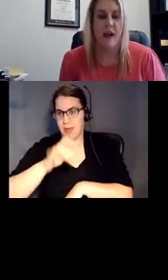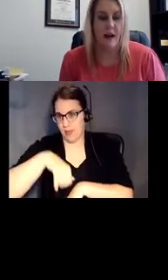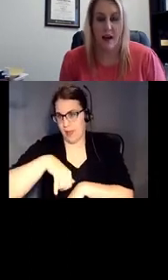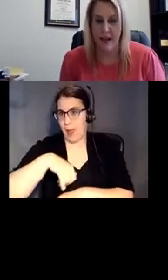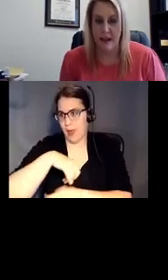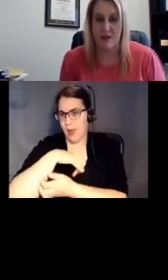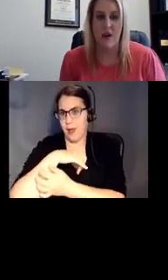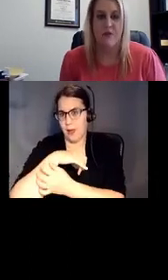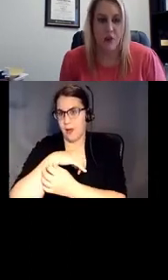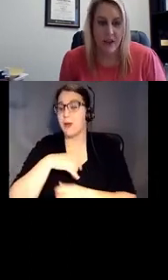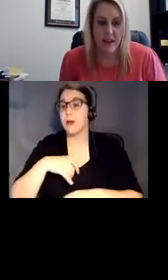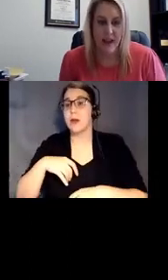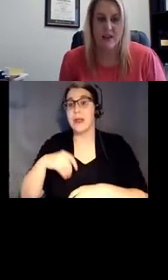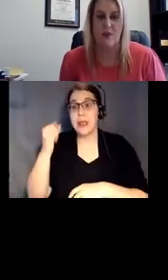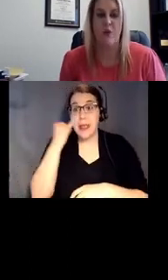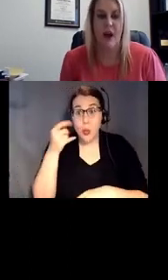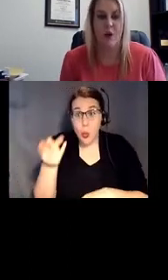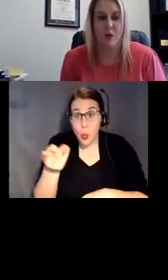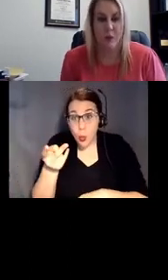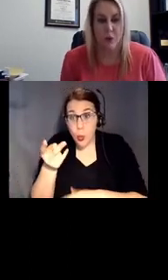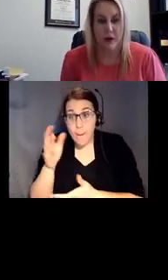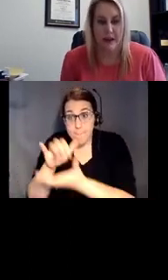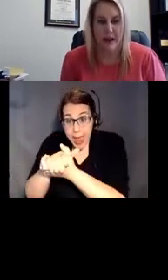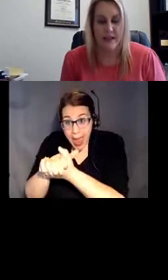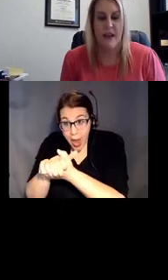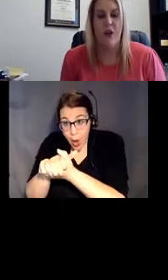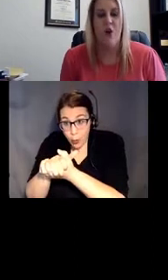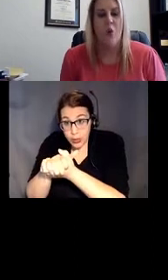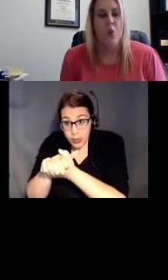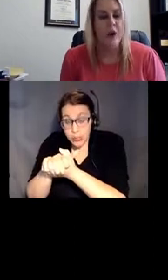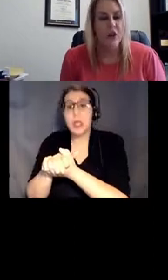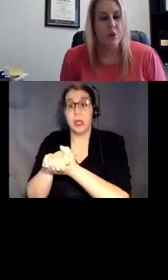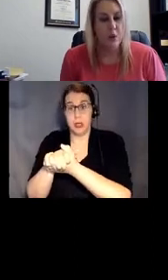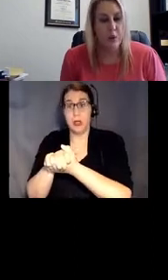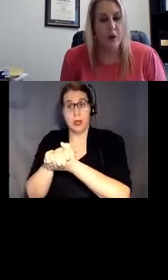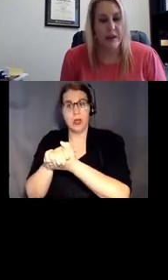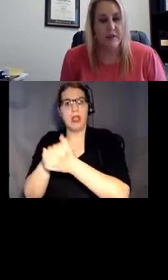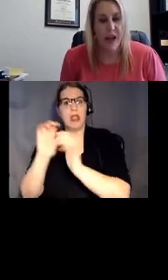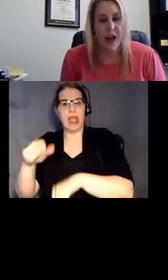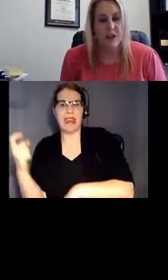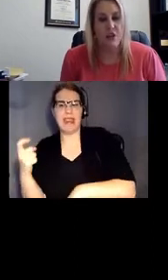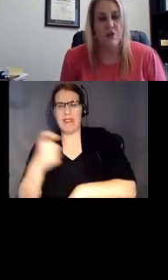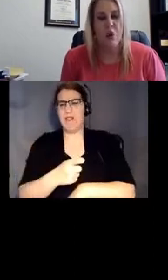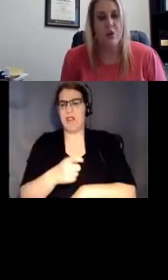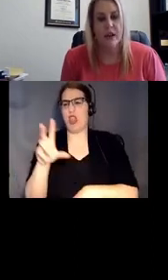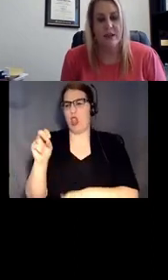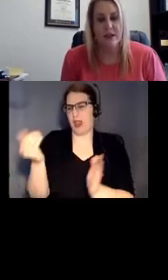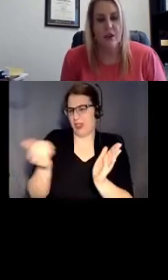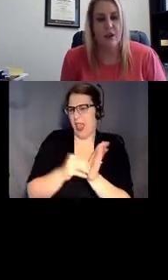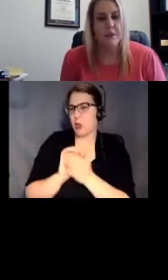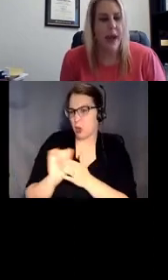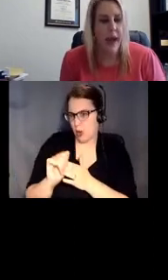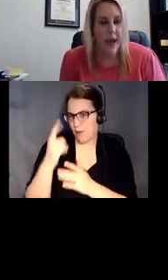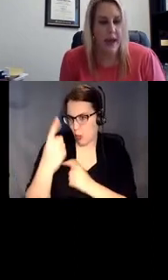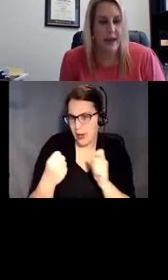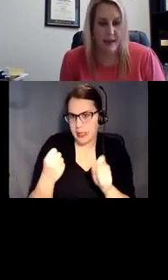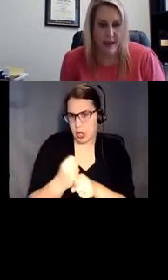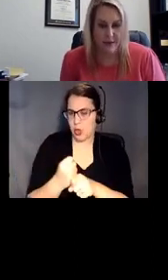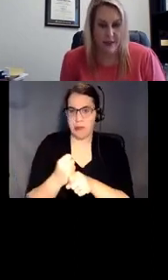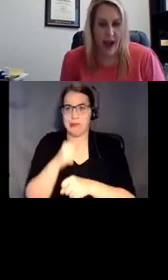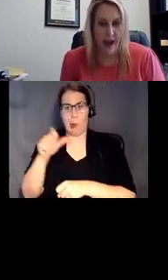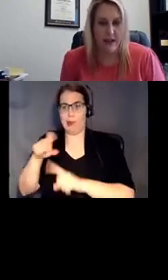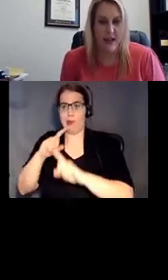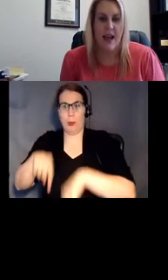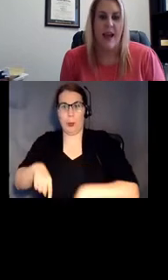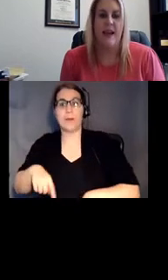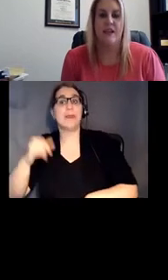make a gift of $30,000 without reporting it. When you report gift tax, you don't necessarily pay